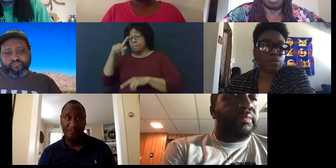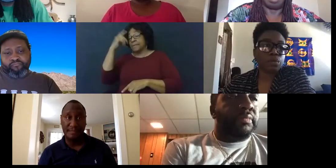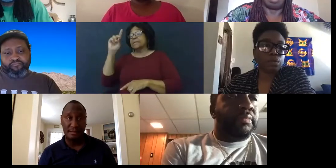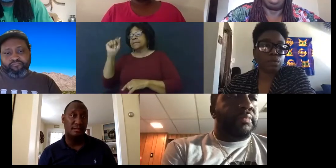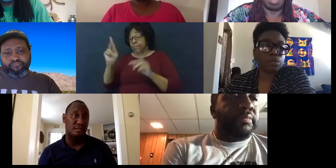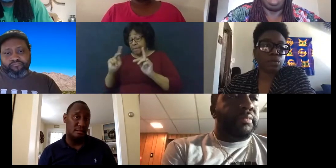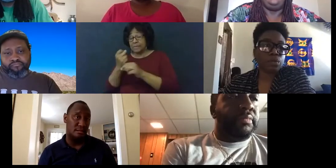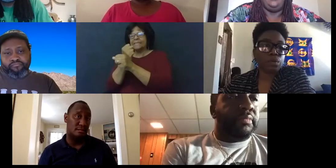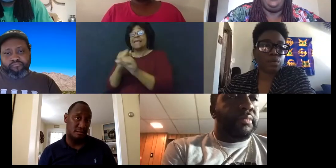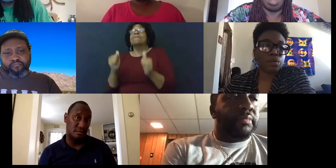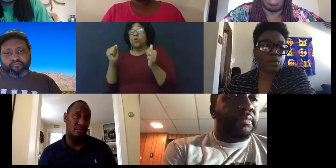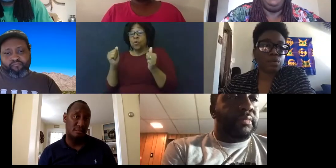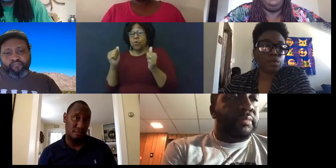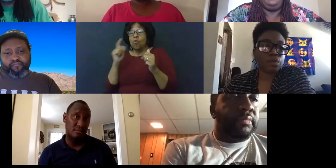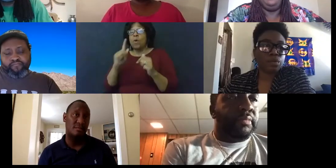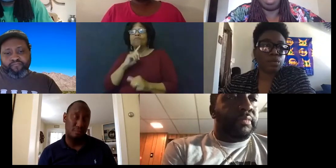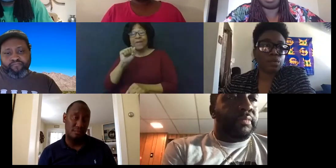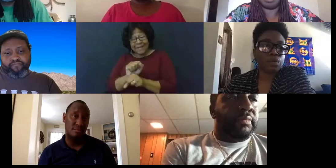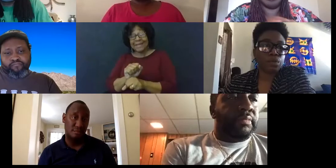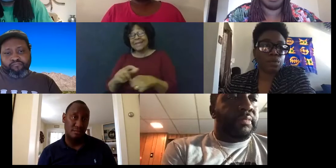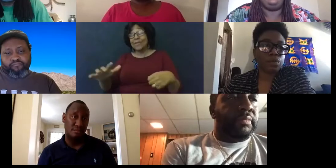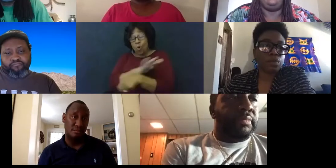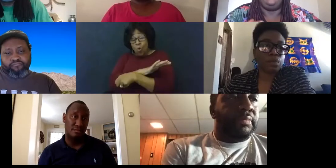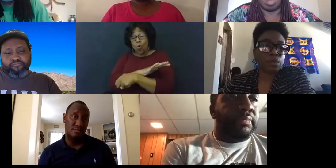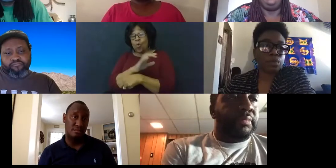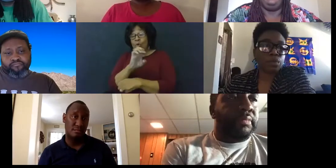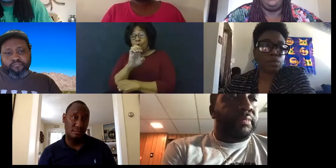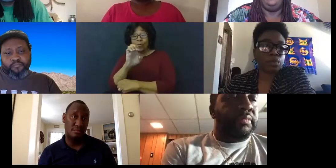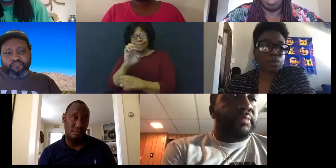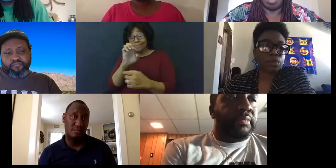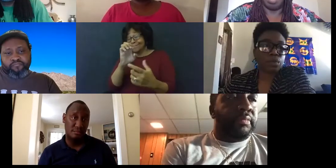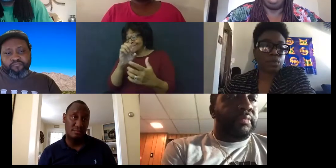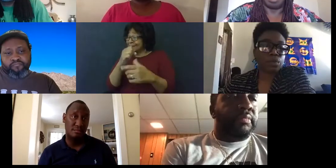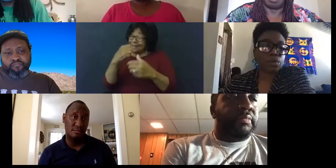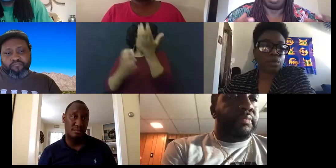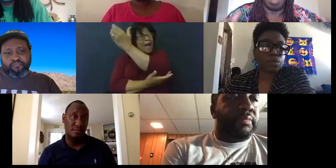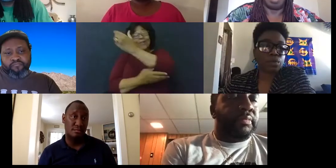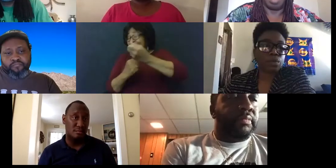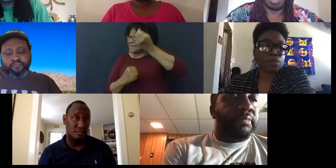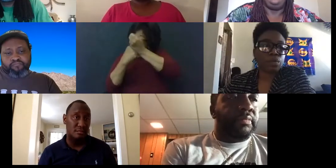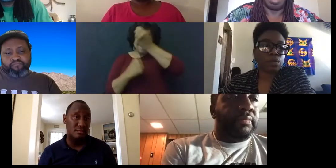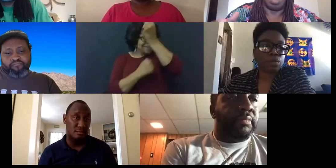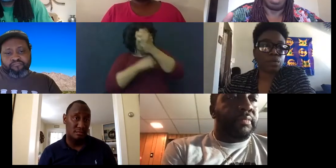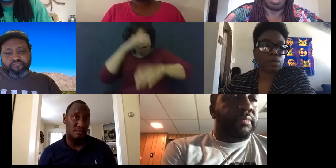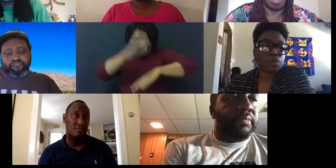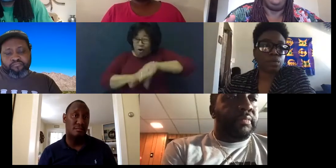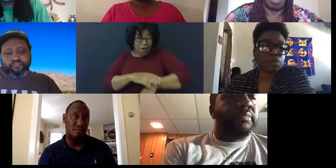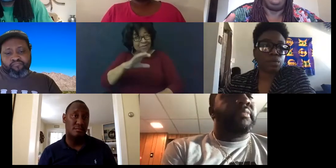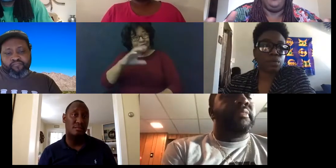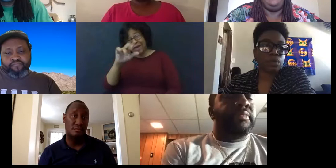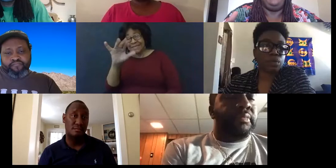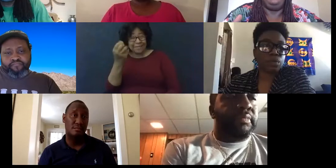when this is the entire ethos of this country? You know, it doesn't end with the police. It starts with